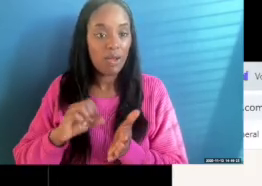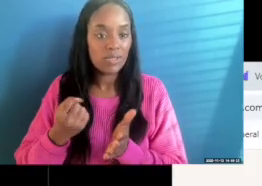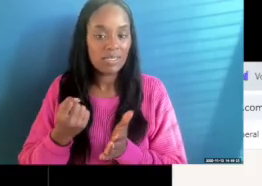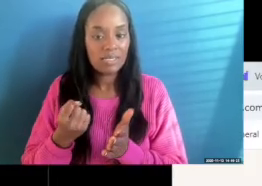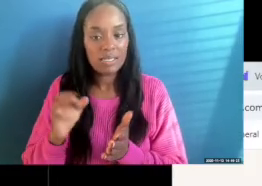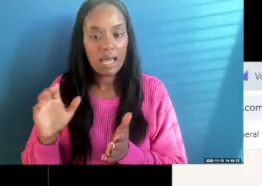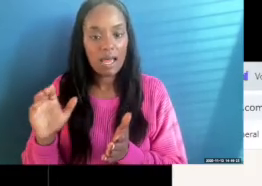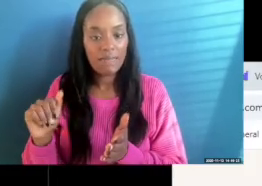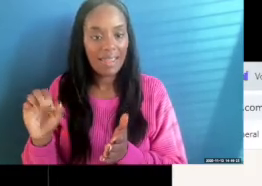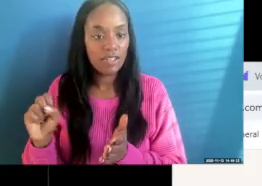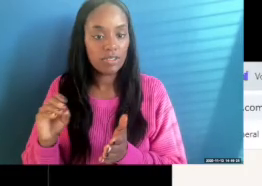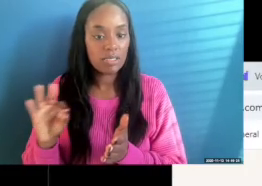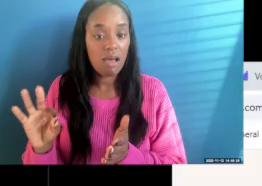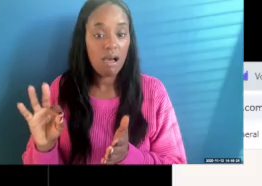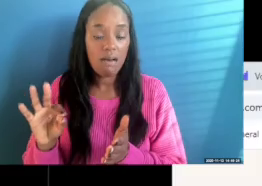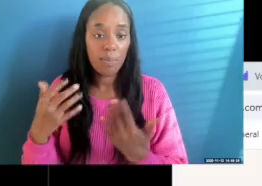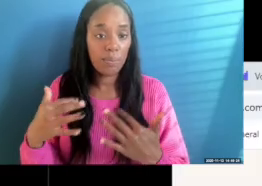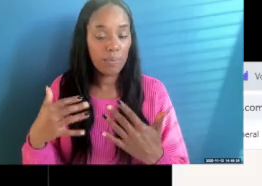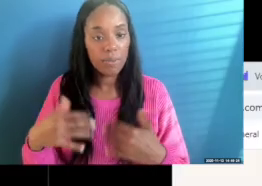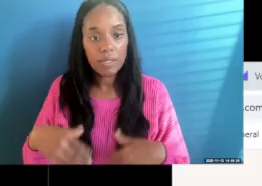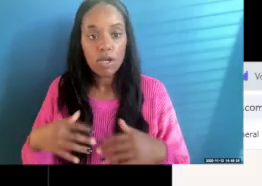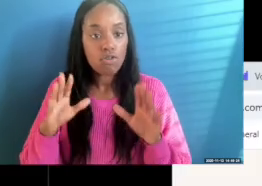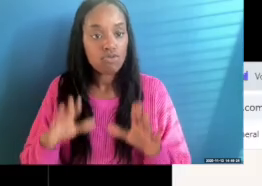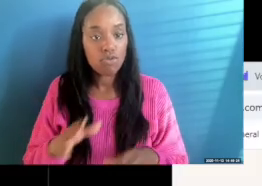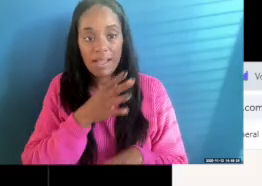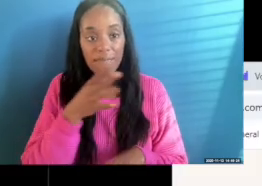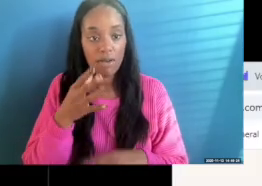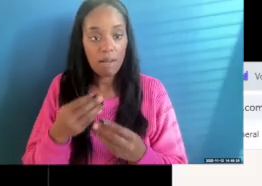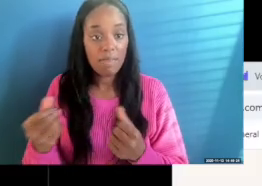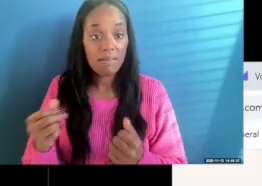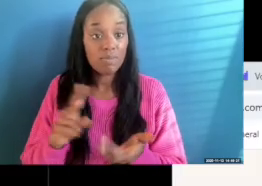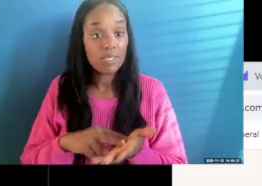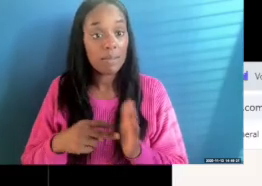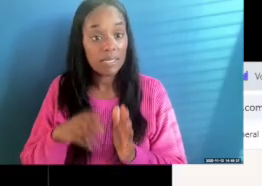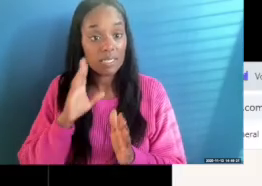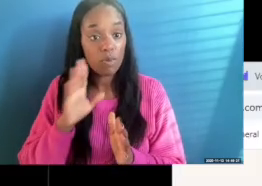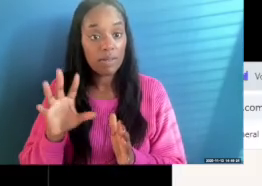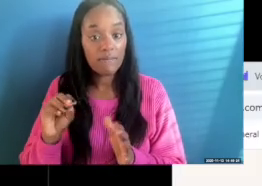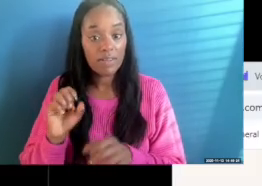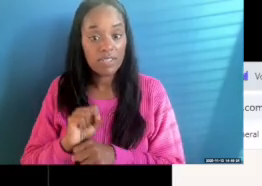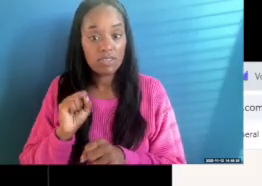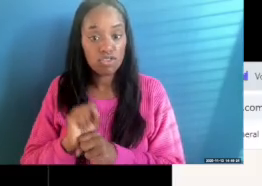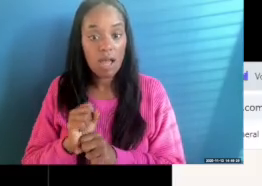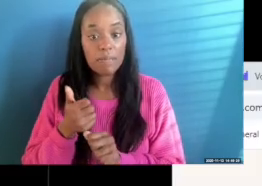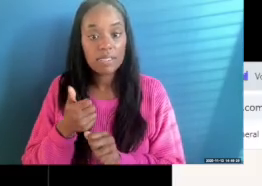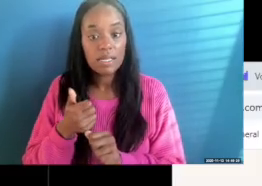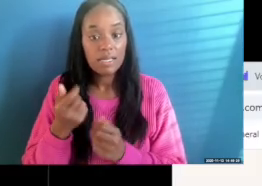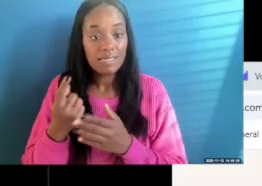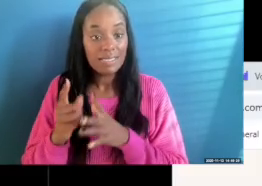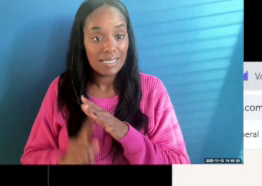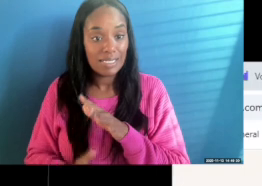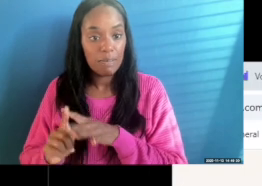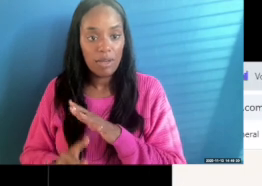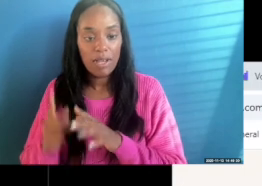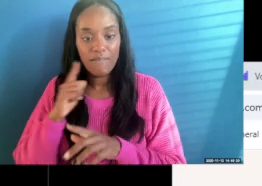parks. What that means is that most of it's on land that's no good anymore, but a lot of it's going to